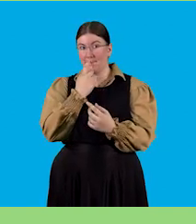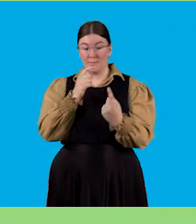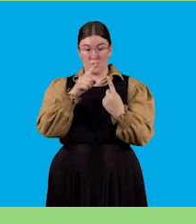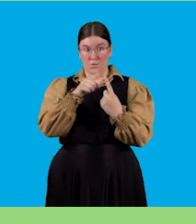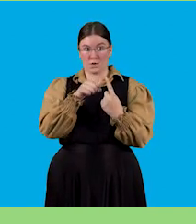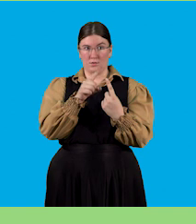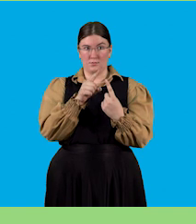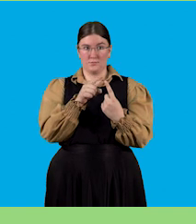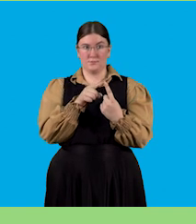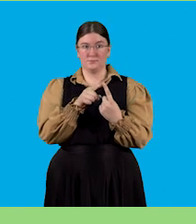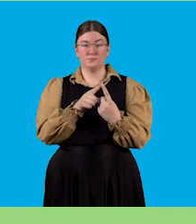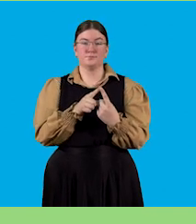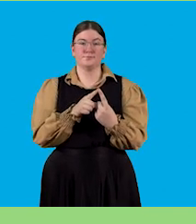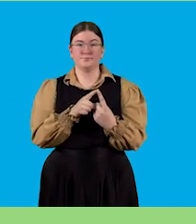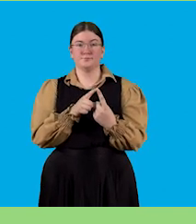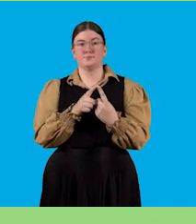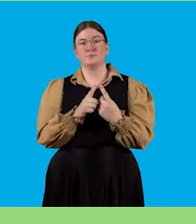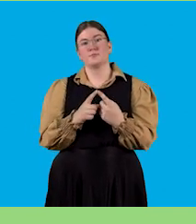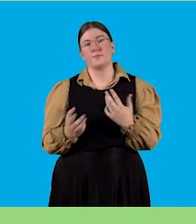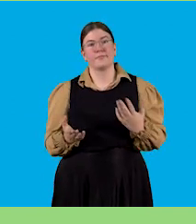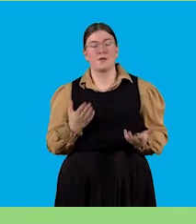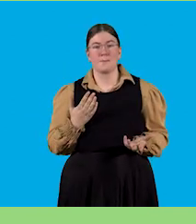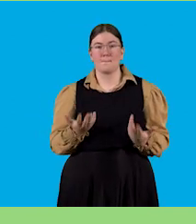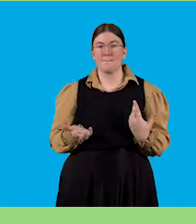happen. So we look at 1.